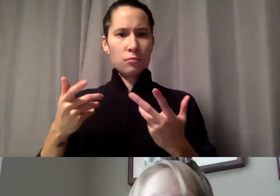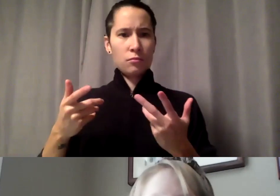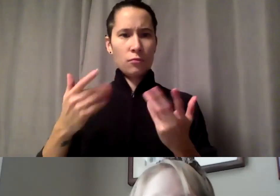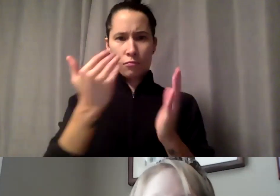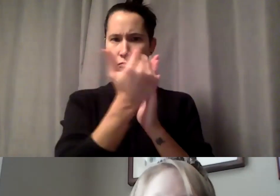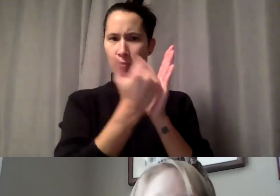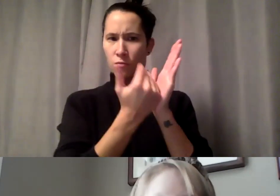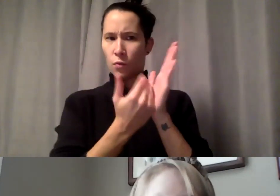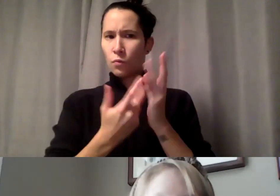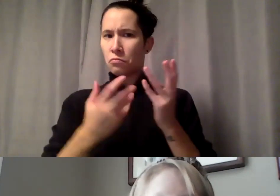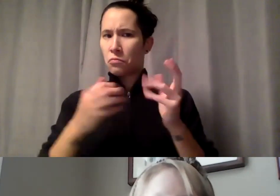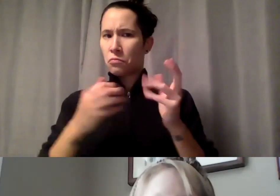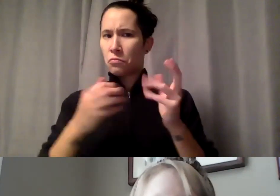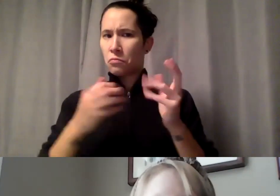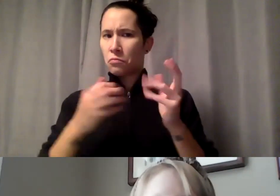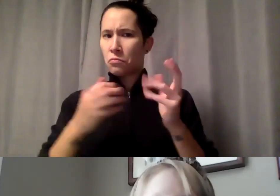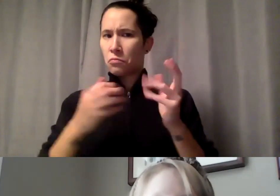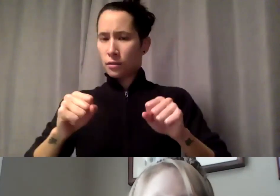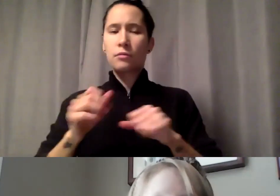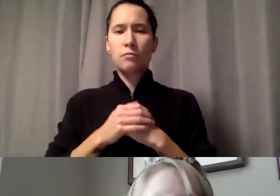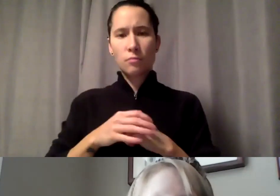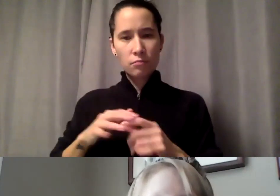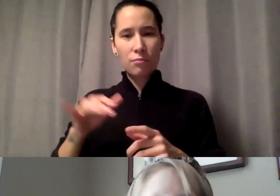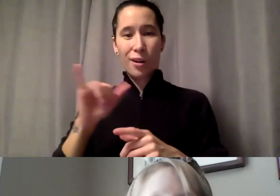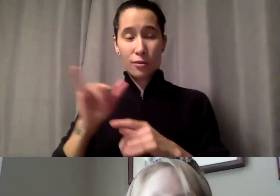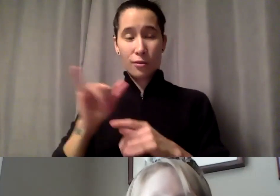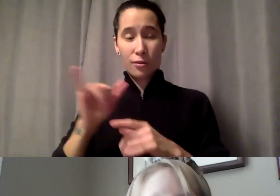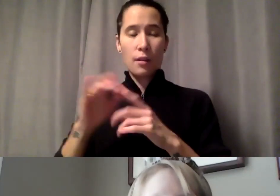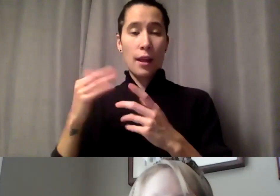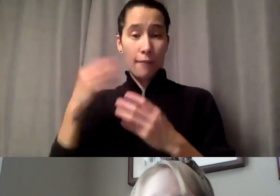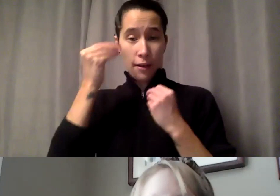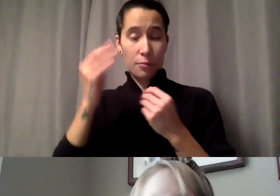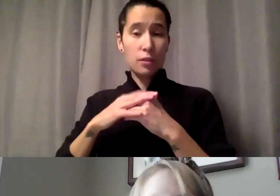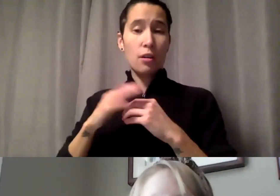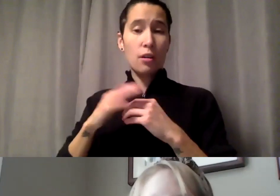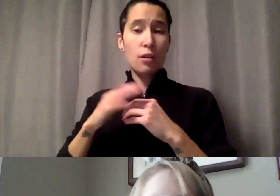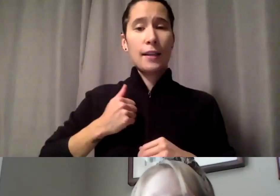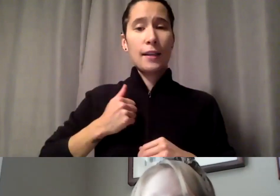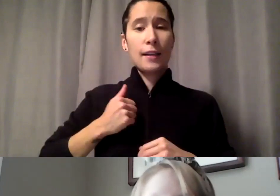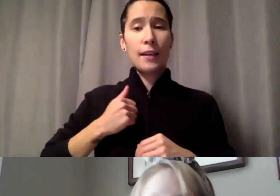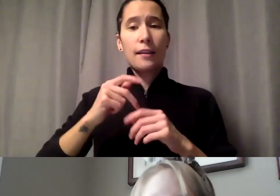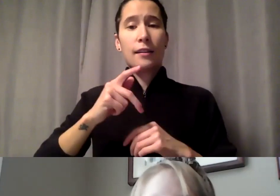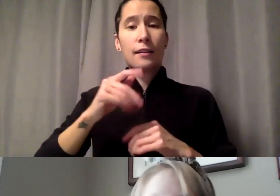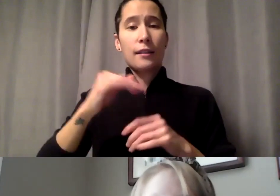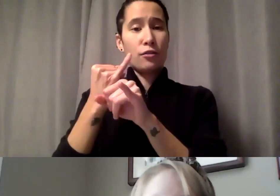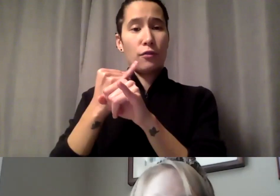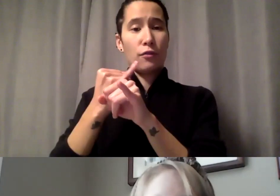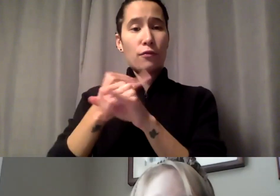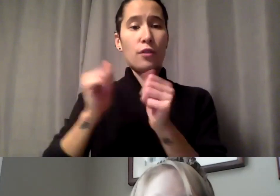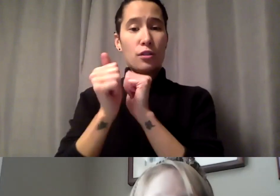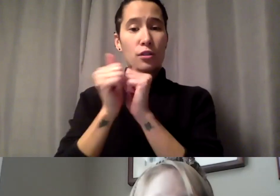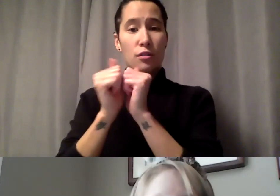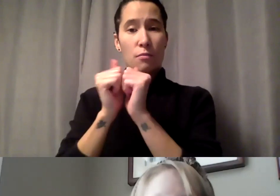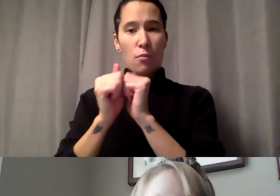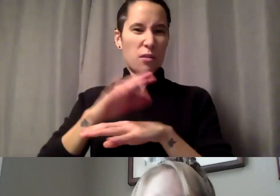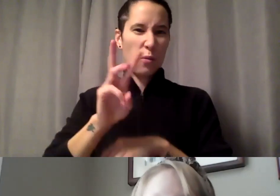sport, and so that information is available on the Canadian Sport Institute Pacific website as well. It is the provincial sport organization